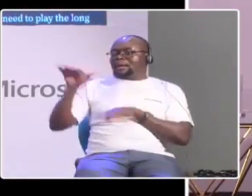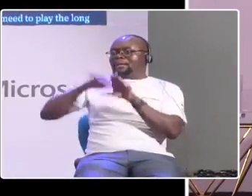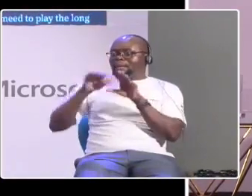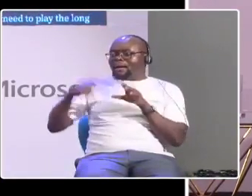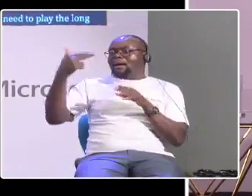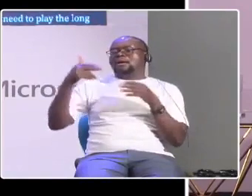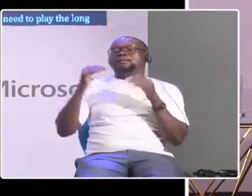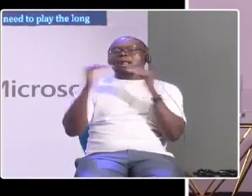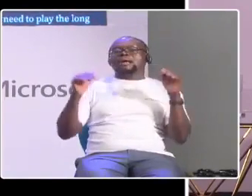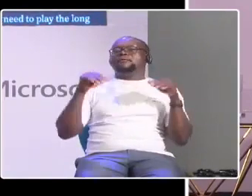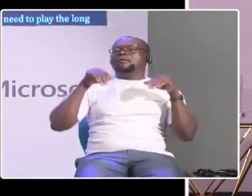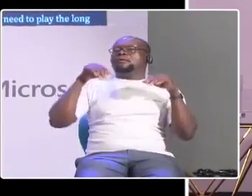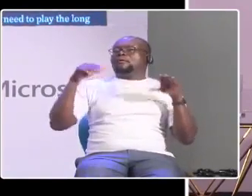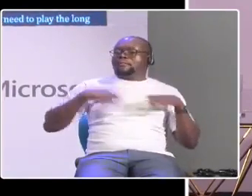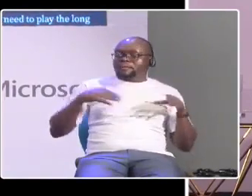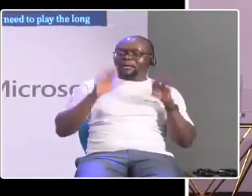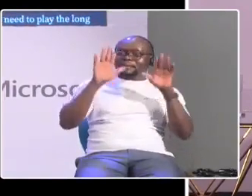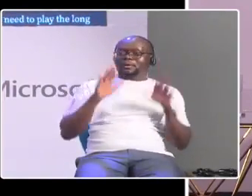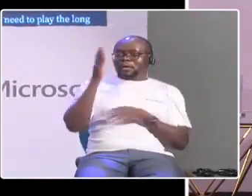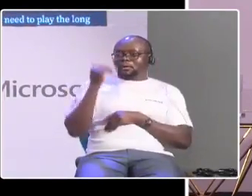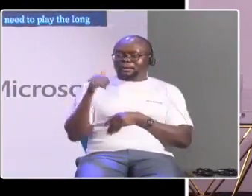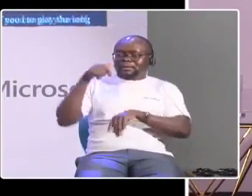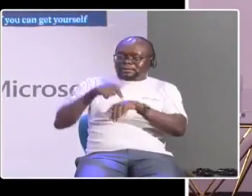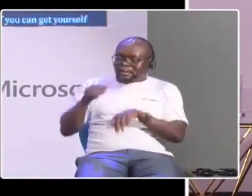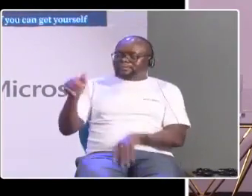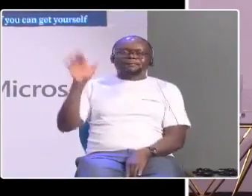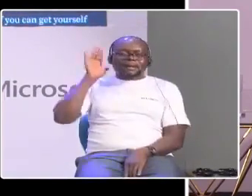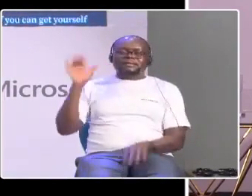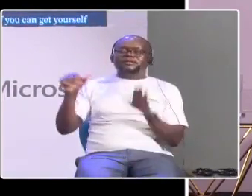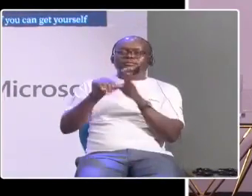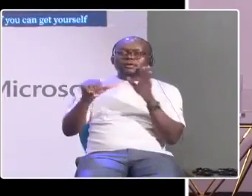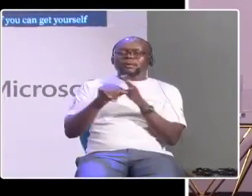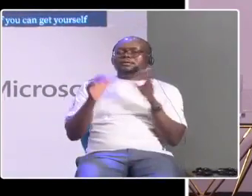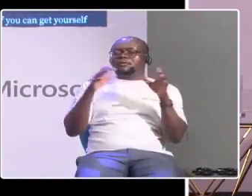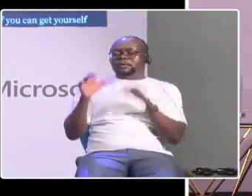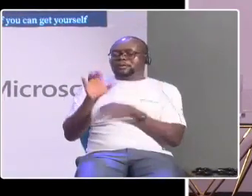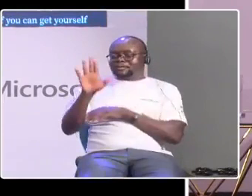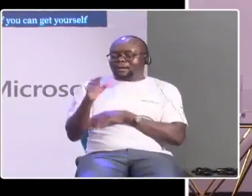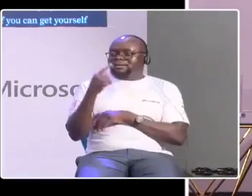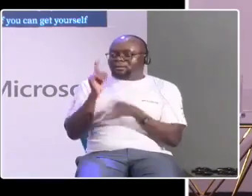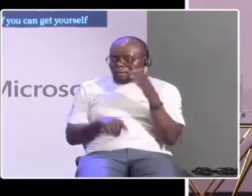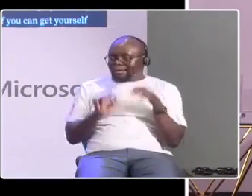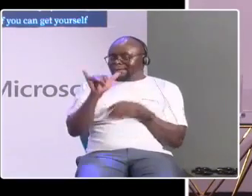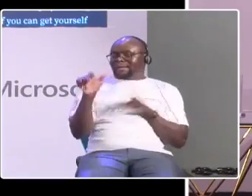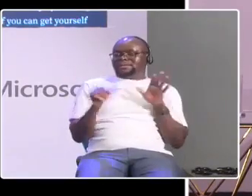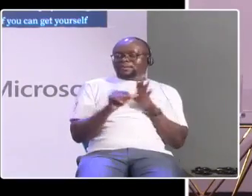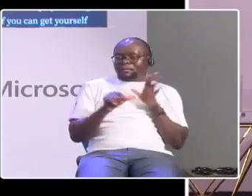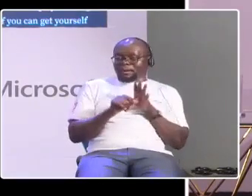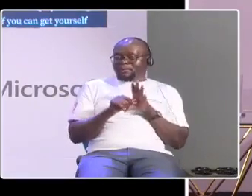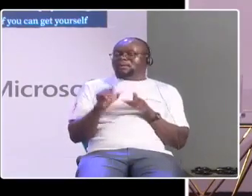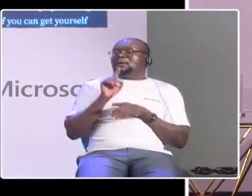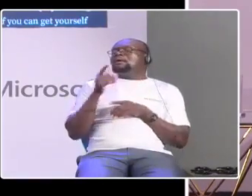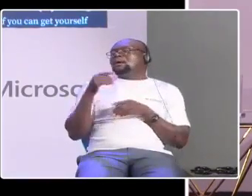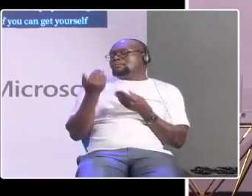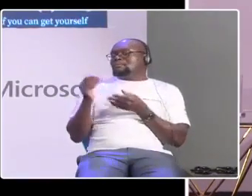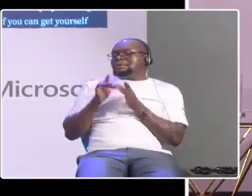high-level people are terrific also because as VinSurf listens to problems of our community, he says, oh, that's a problem? I'm shooting